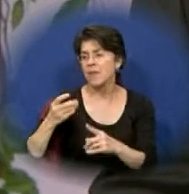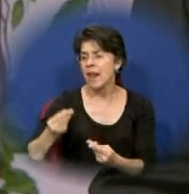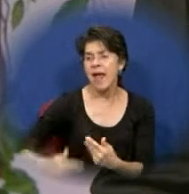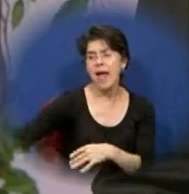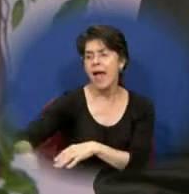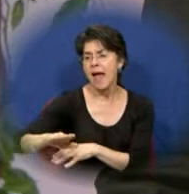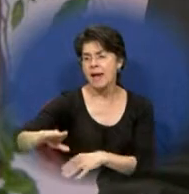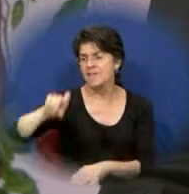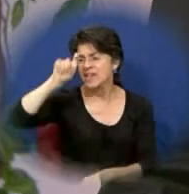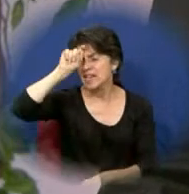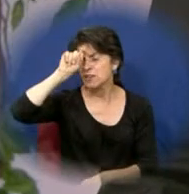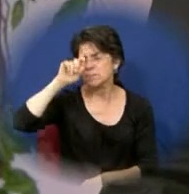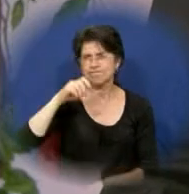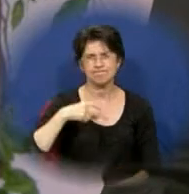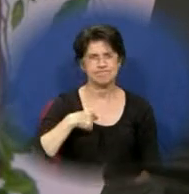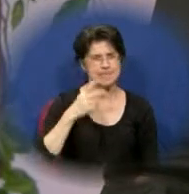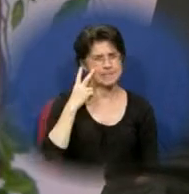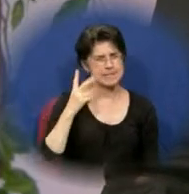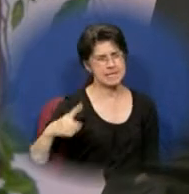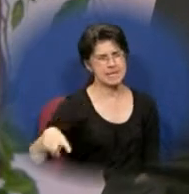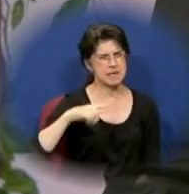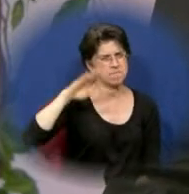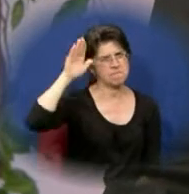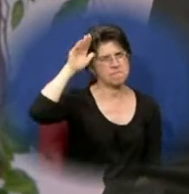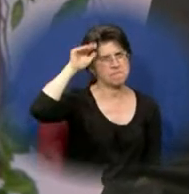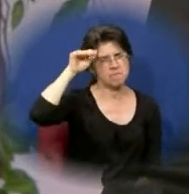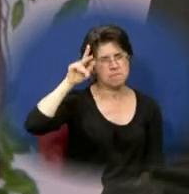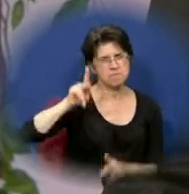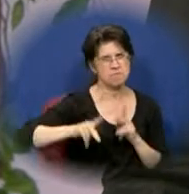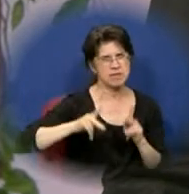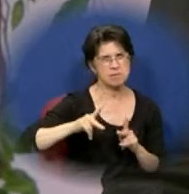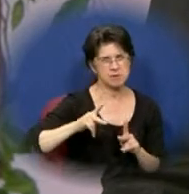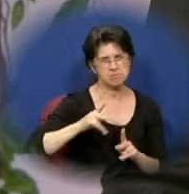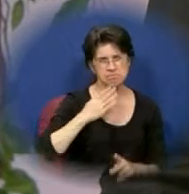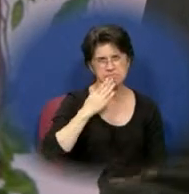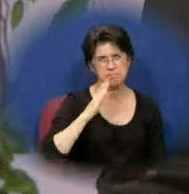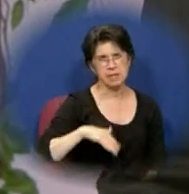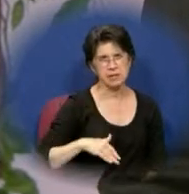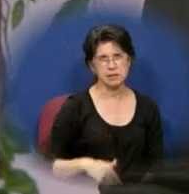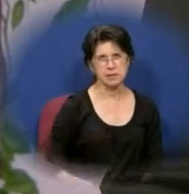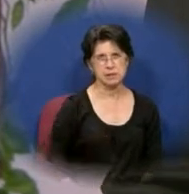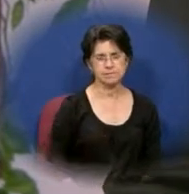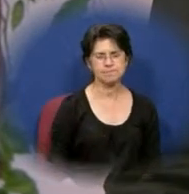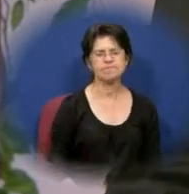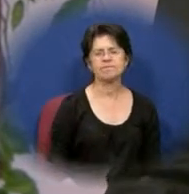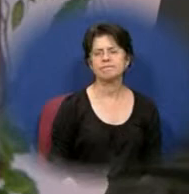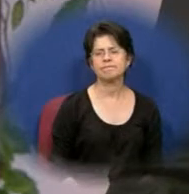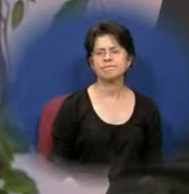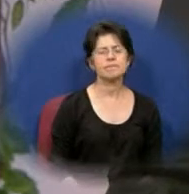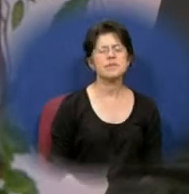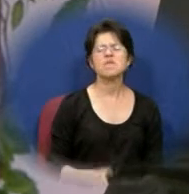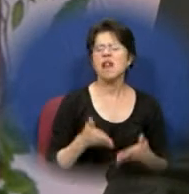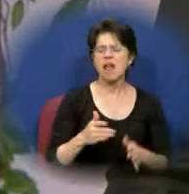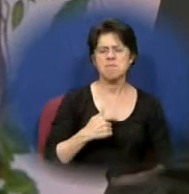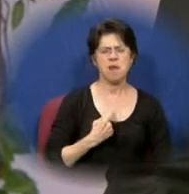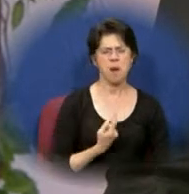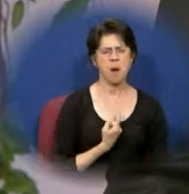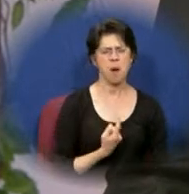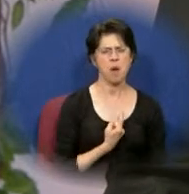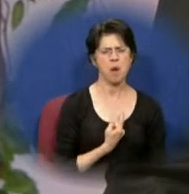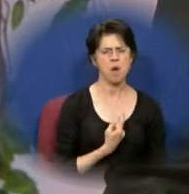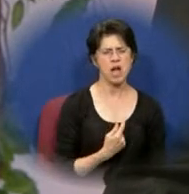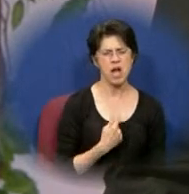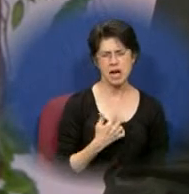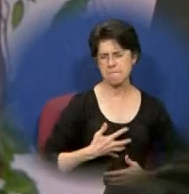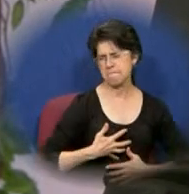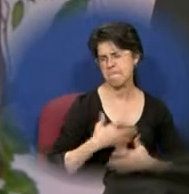see how stiff-necked this people is," continued the Lord to Moses. "Let me alone, then, that my wrath